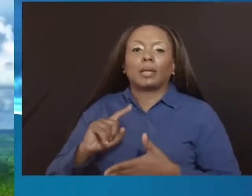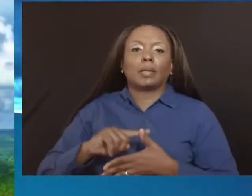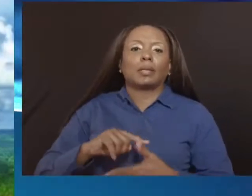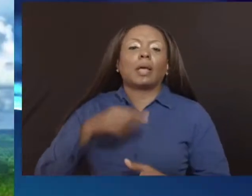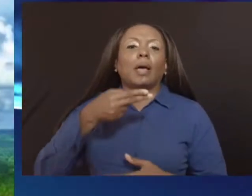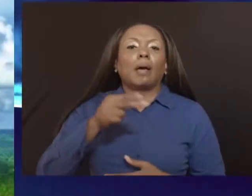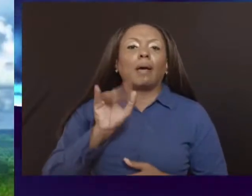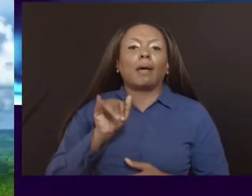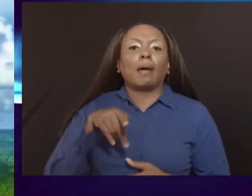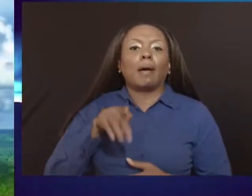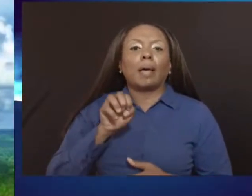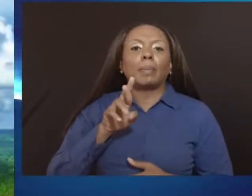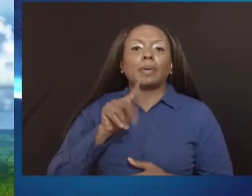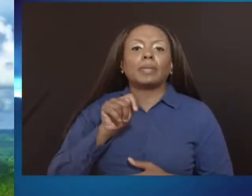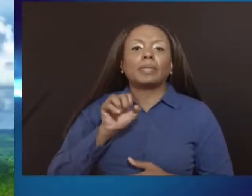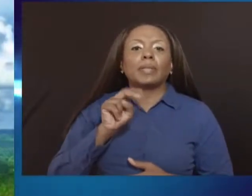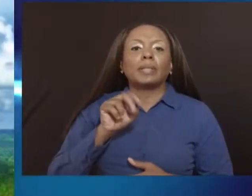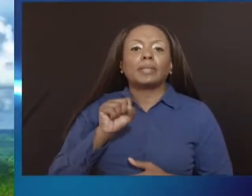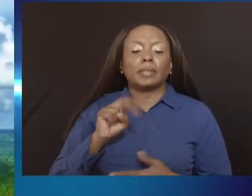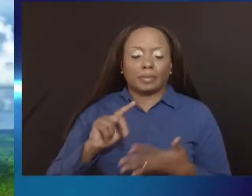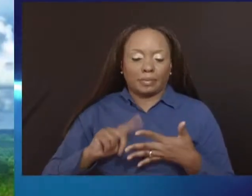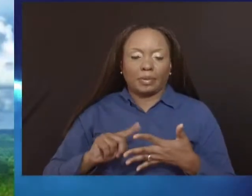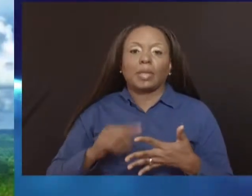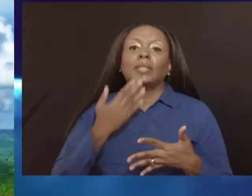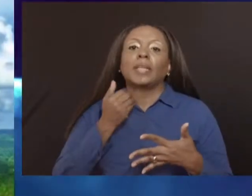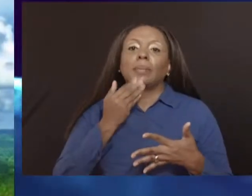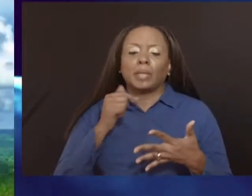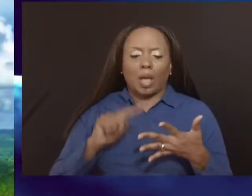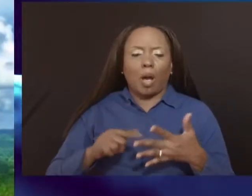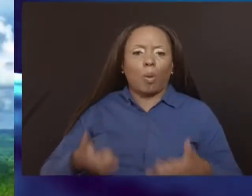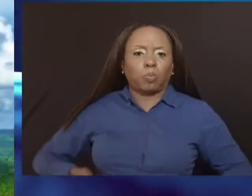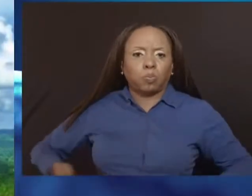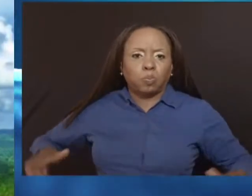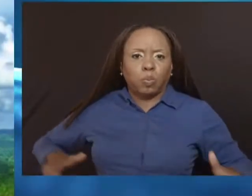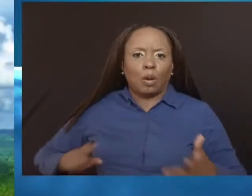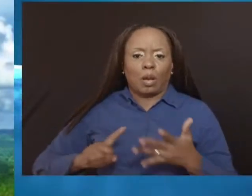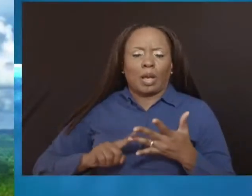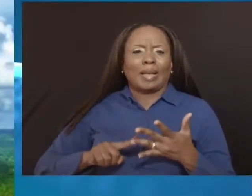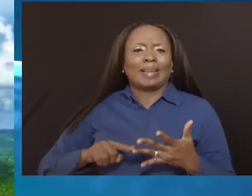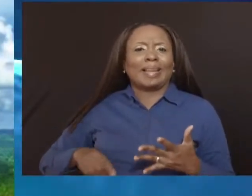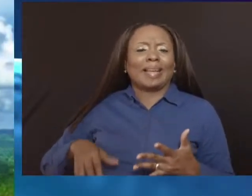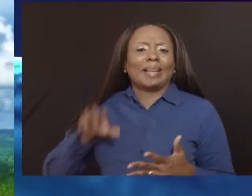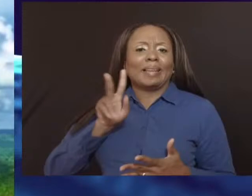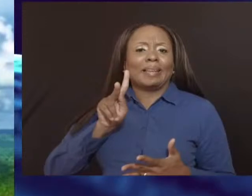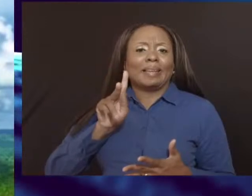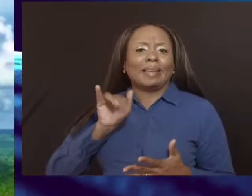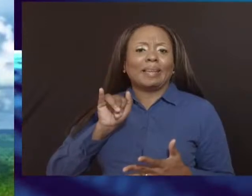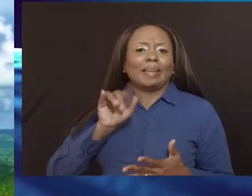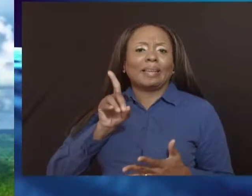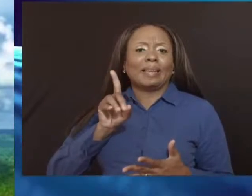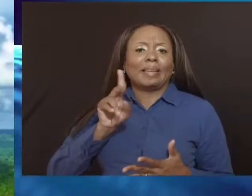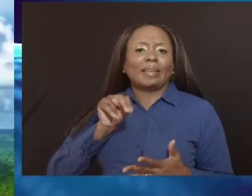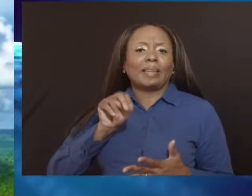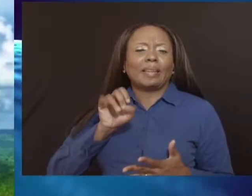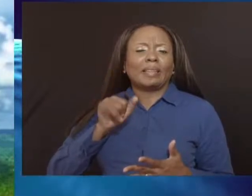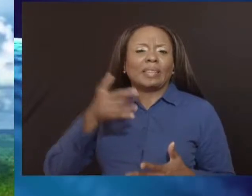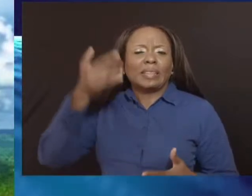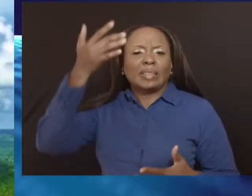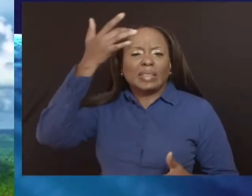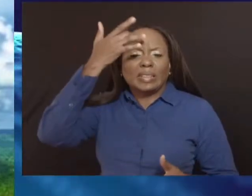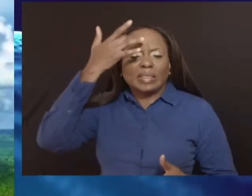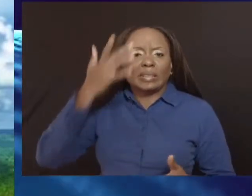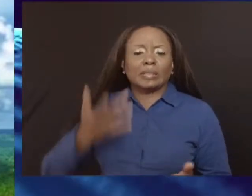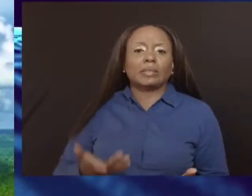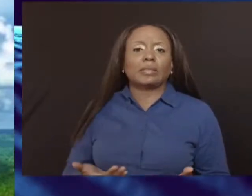like hypertension, diabetes, obesity, chronic kidney disease. We also have